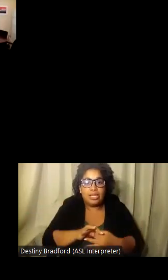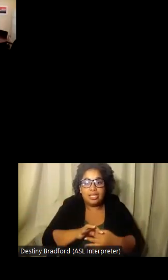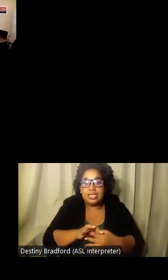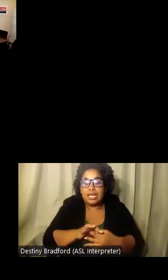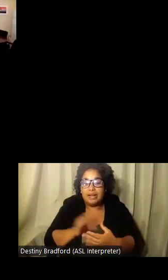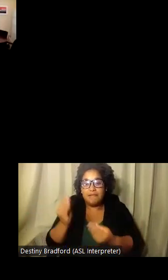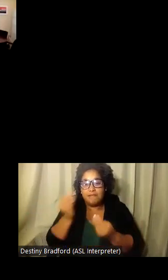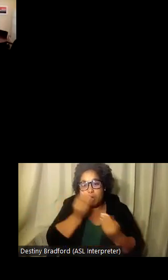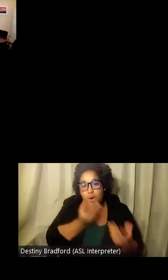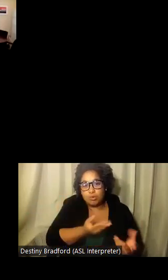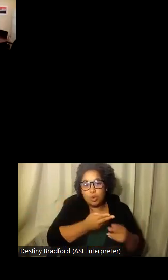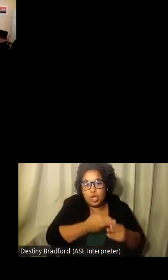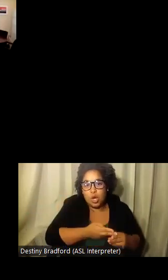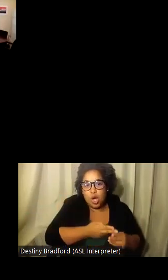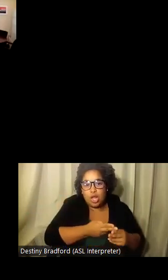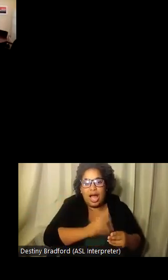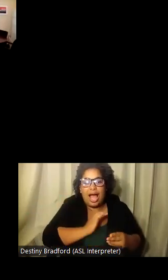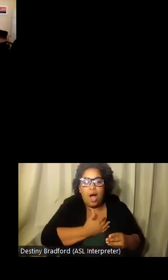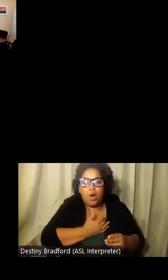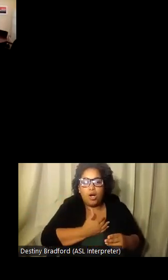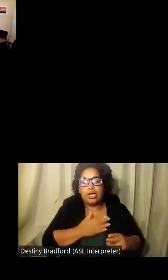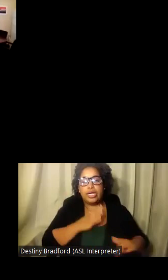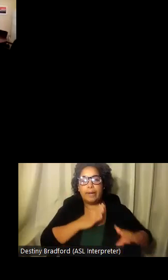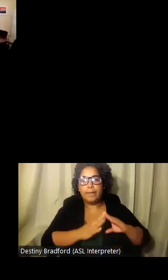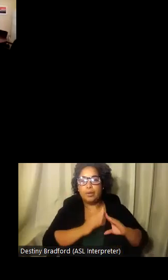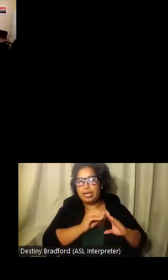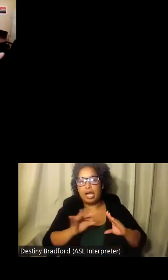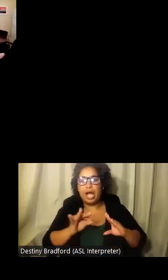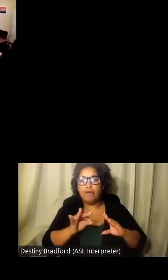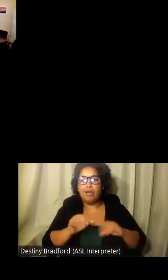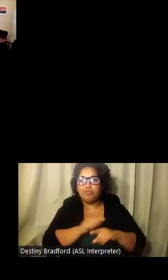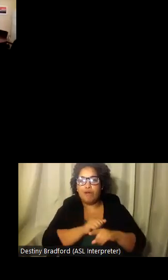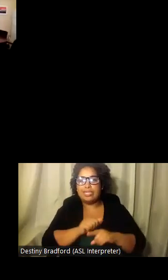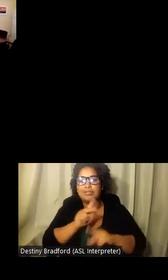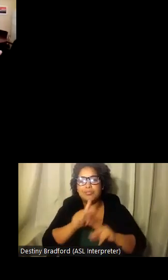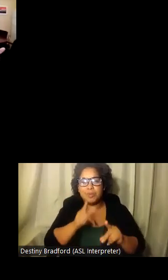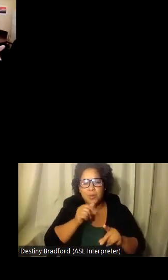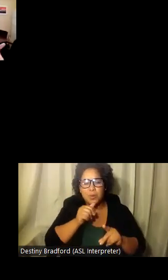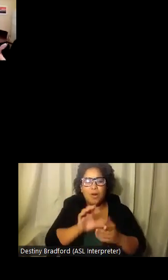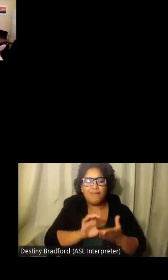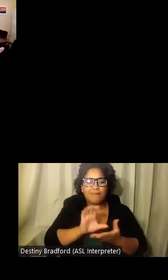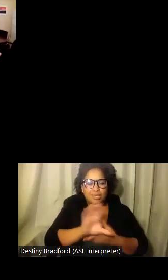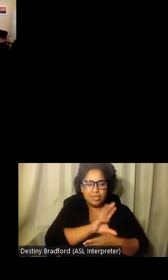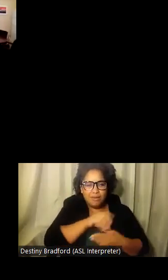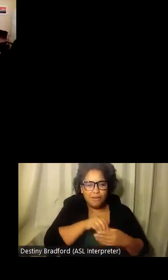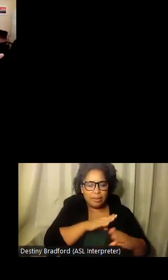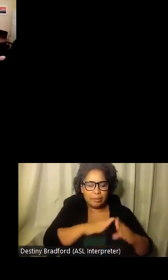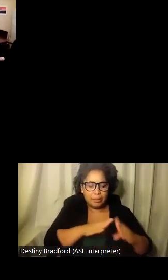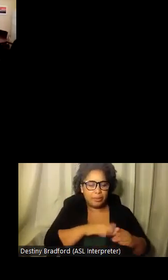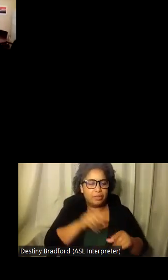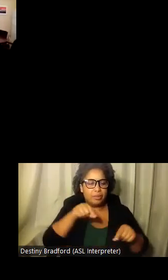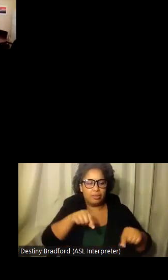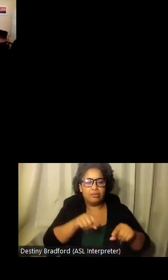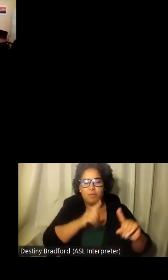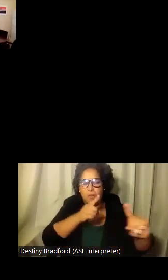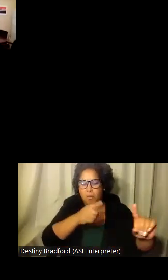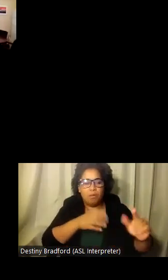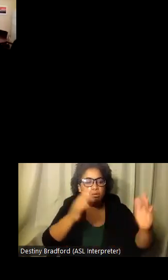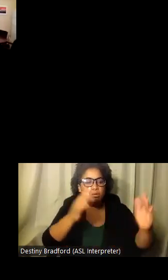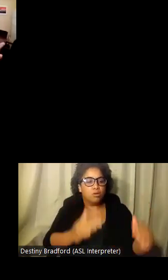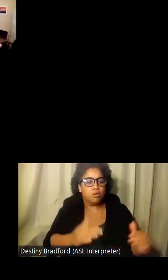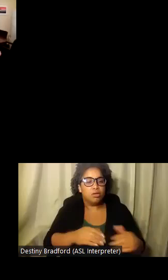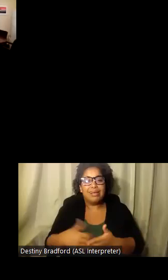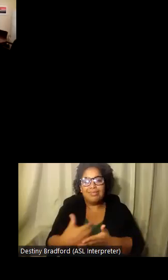like to refer to as a community of practice. Collecting data, sharing that data in a way, in a safe place, a safe environment for